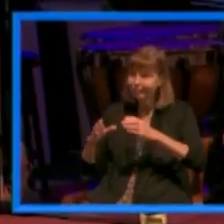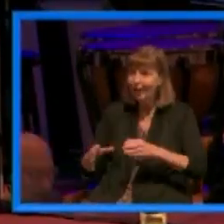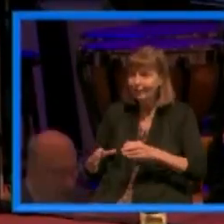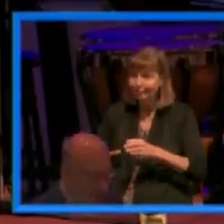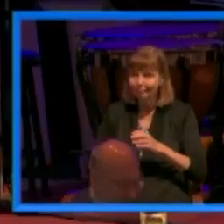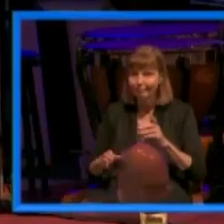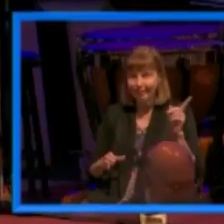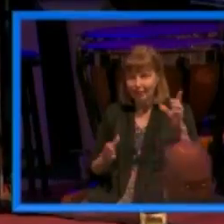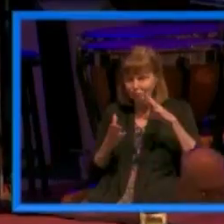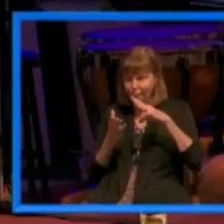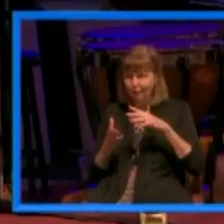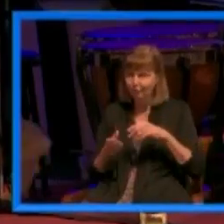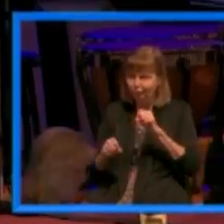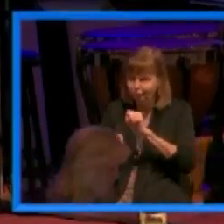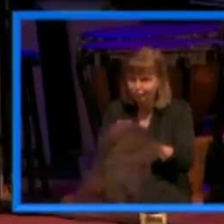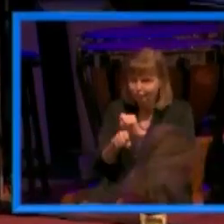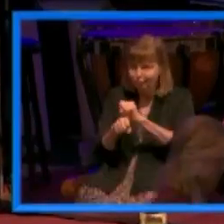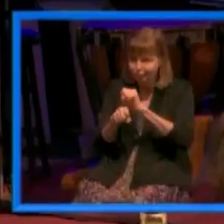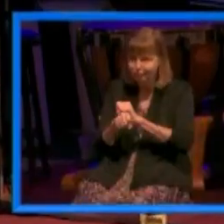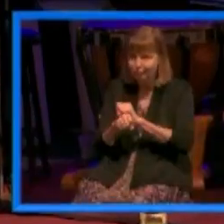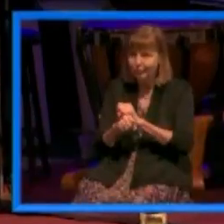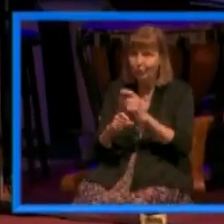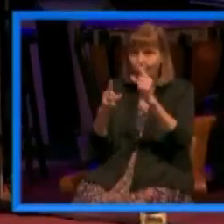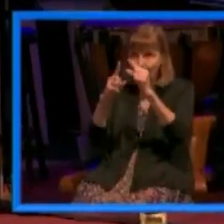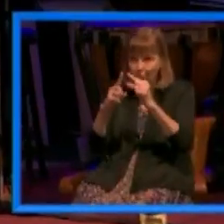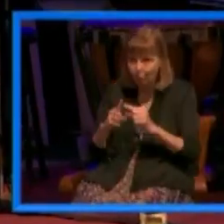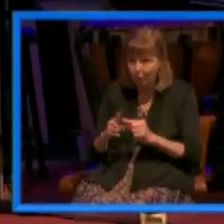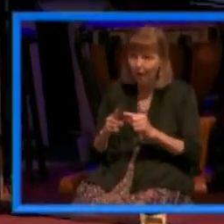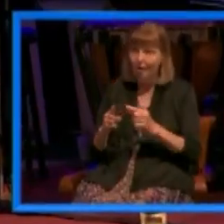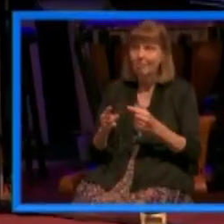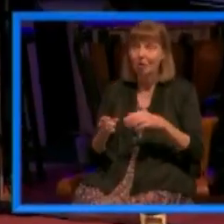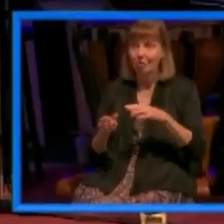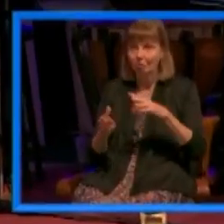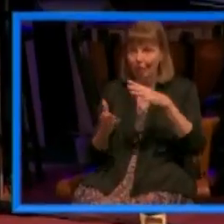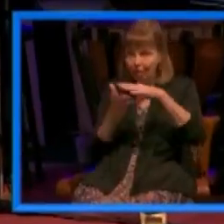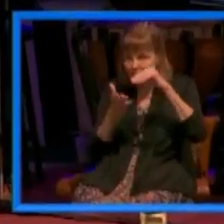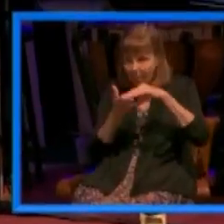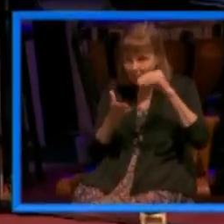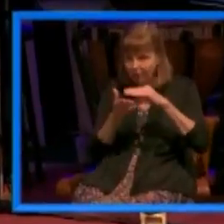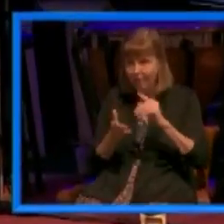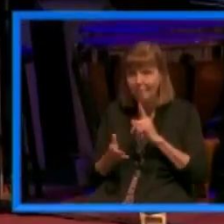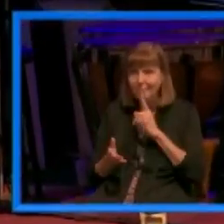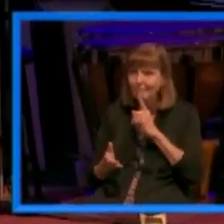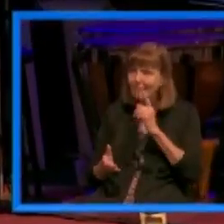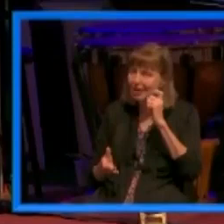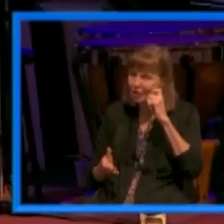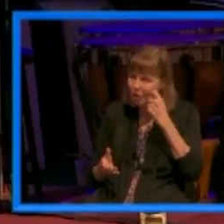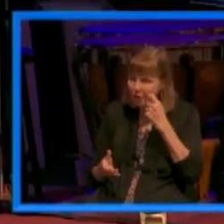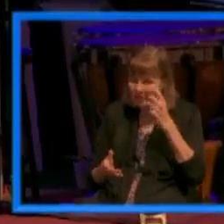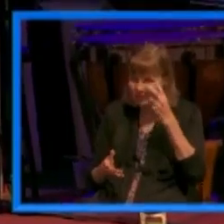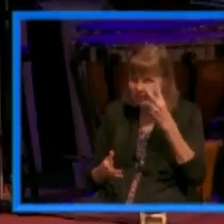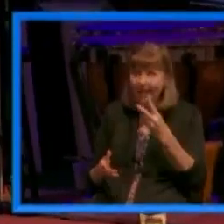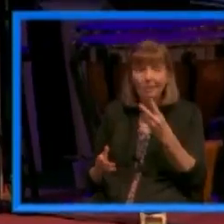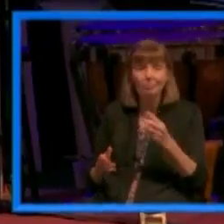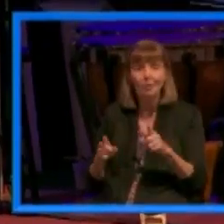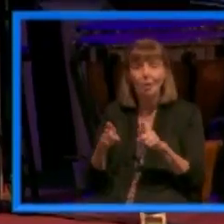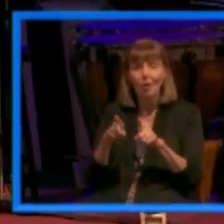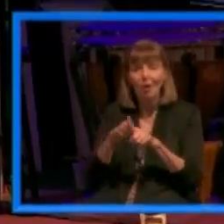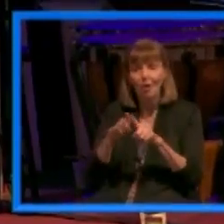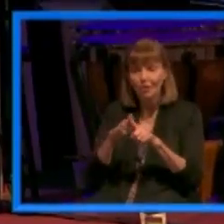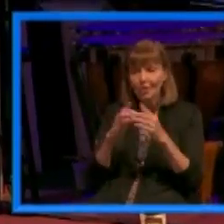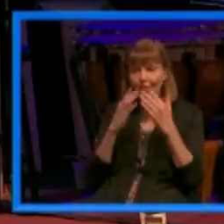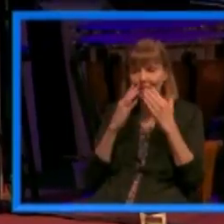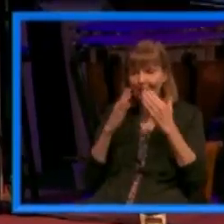say, finally, we get to sing this. We've been practicing it, and so it's neat to see. I'm also thankful for the young man who played the piano and showed off